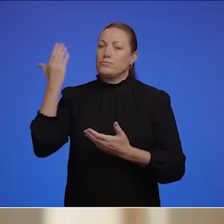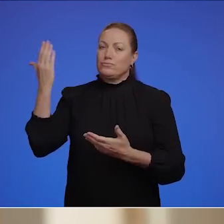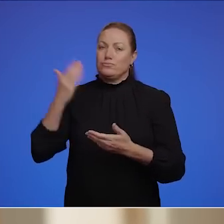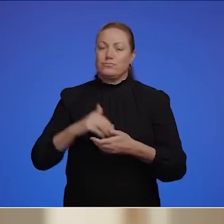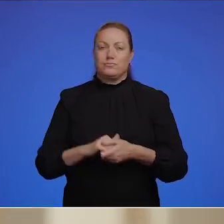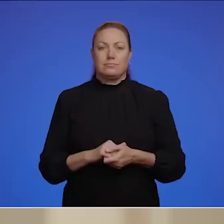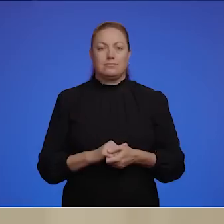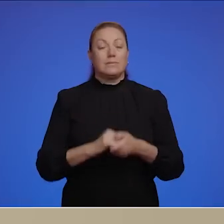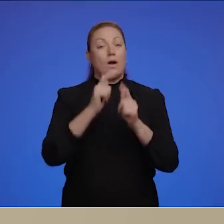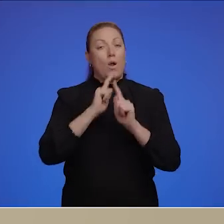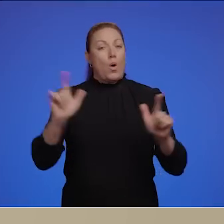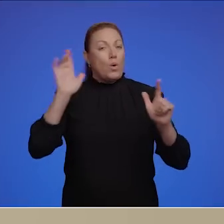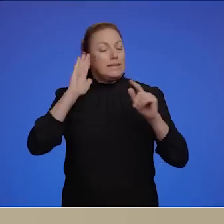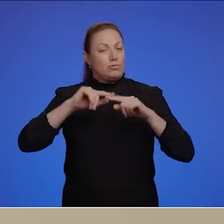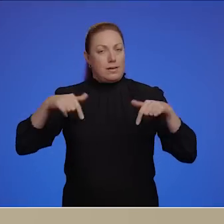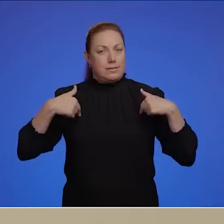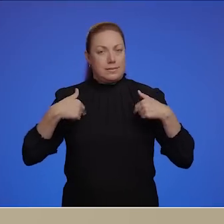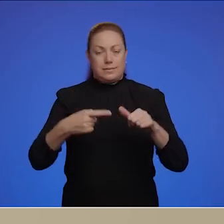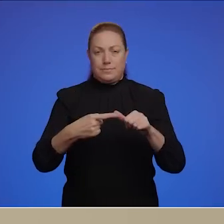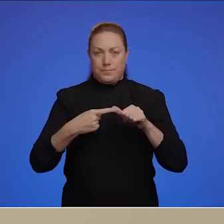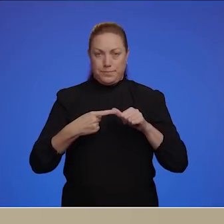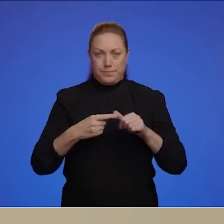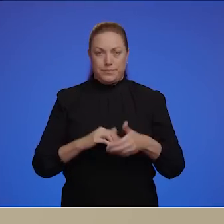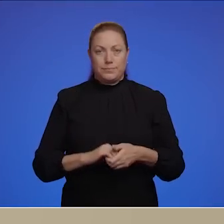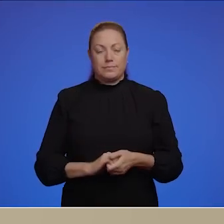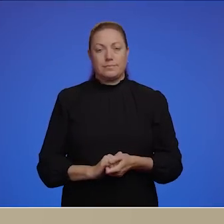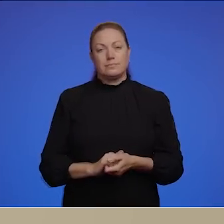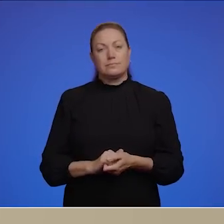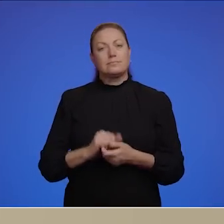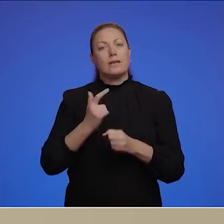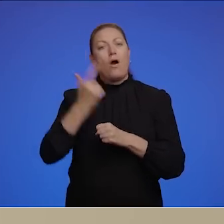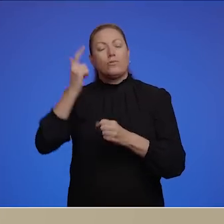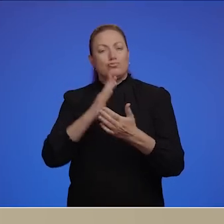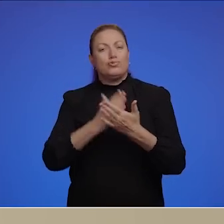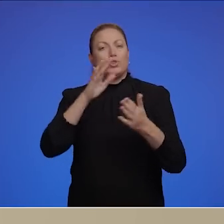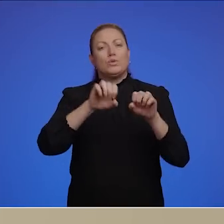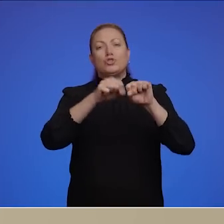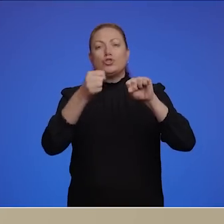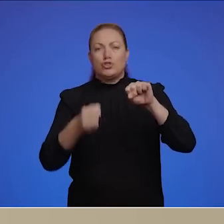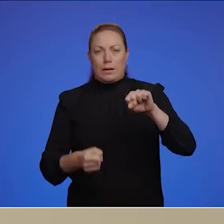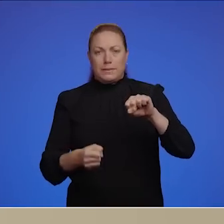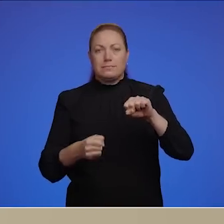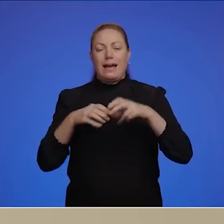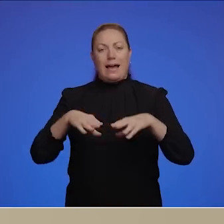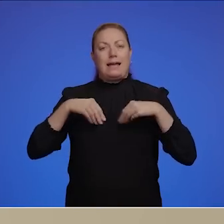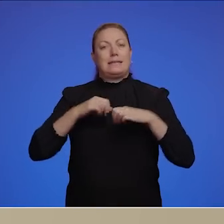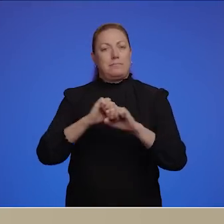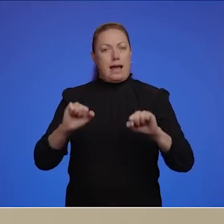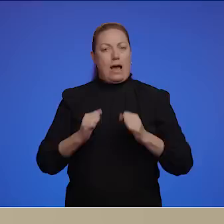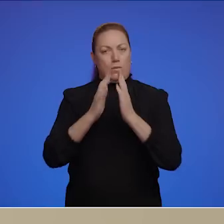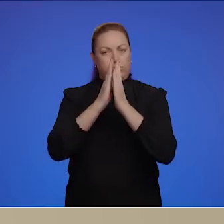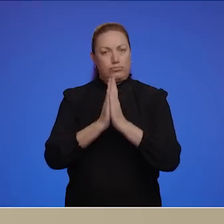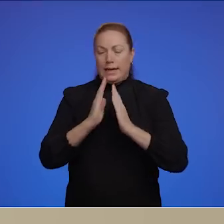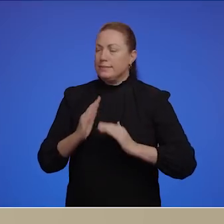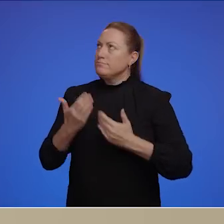Lord, hear us. Lord, hear our prayer. O God, you are our shepherd. Accept the prayers we offer